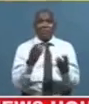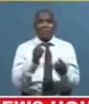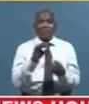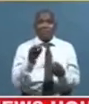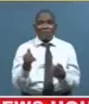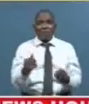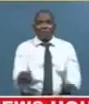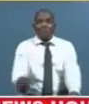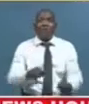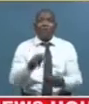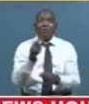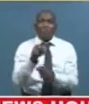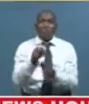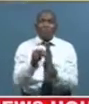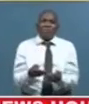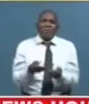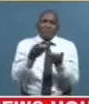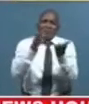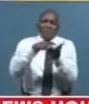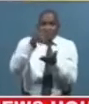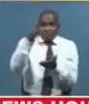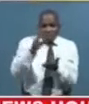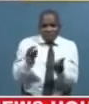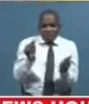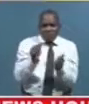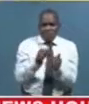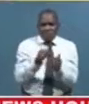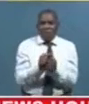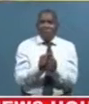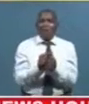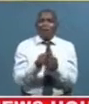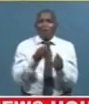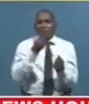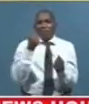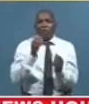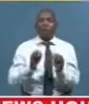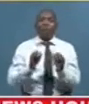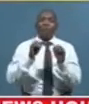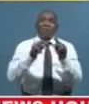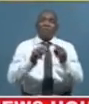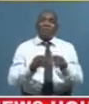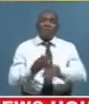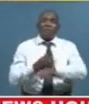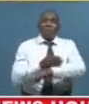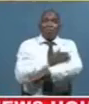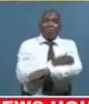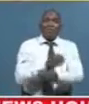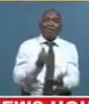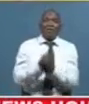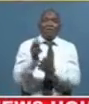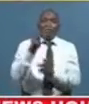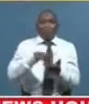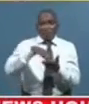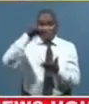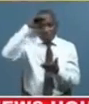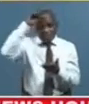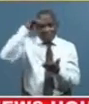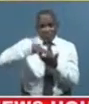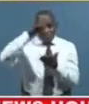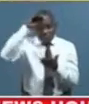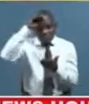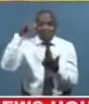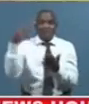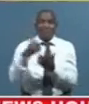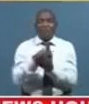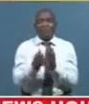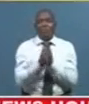is the need to present students with limitless opportunities to enable them acquire 21st century core